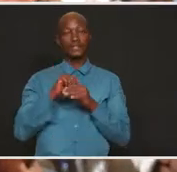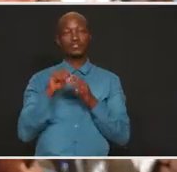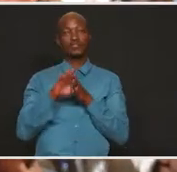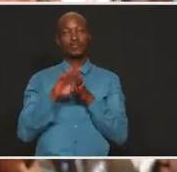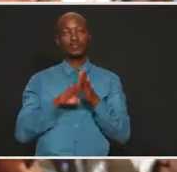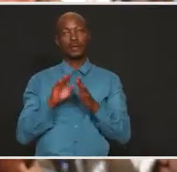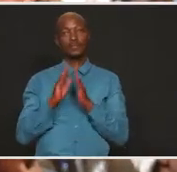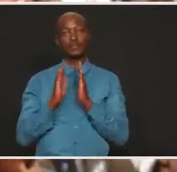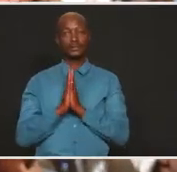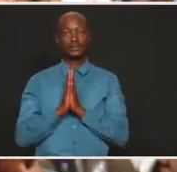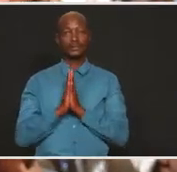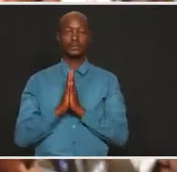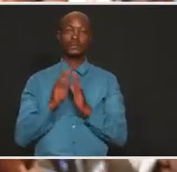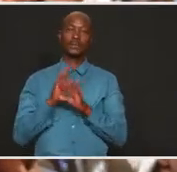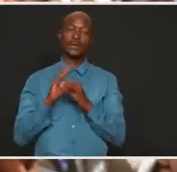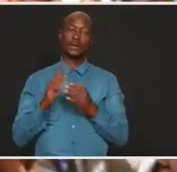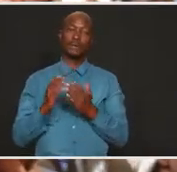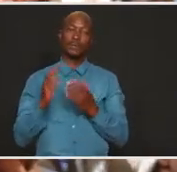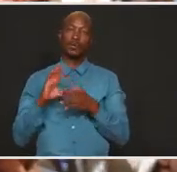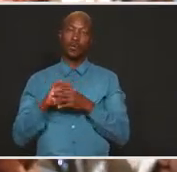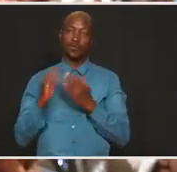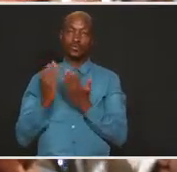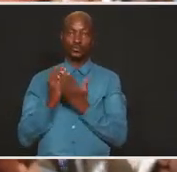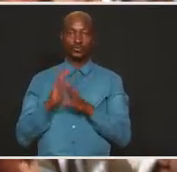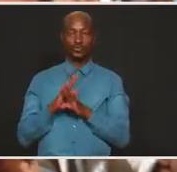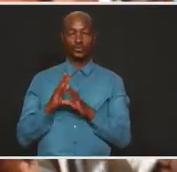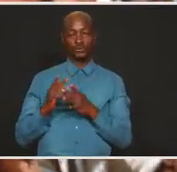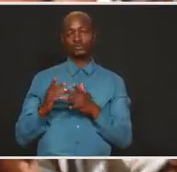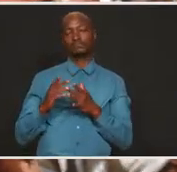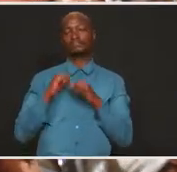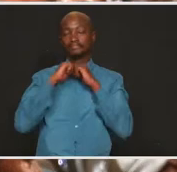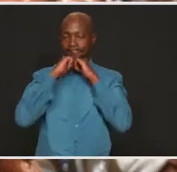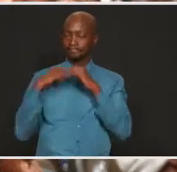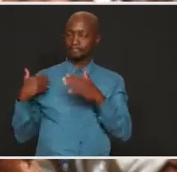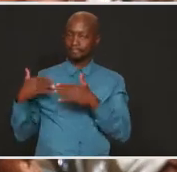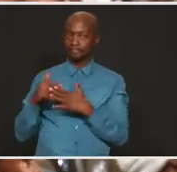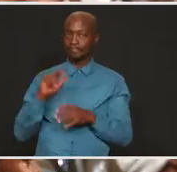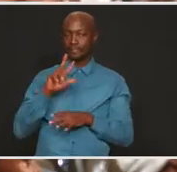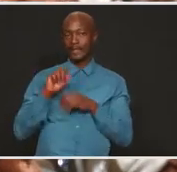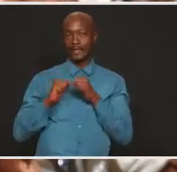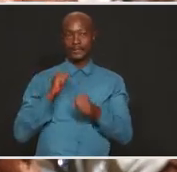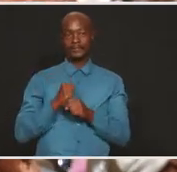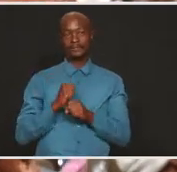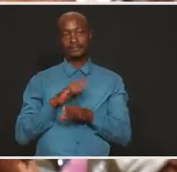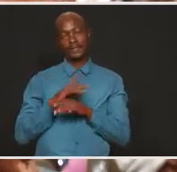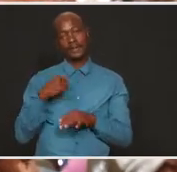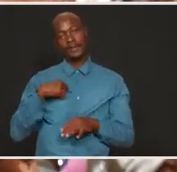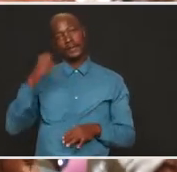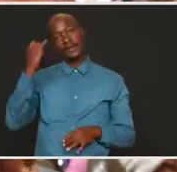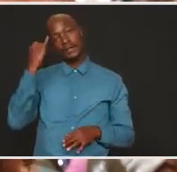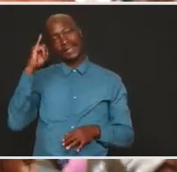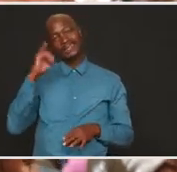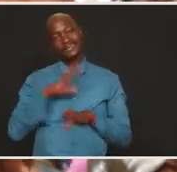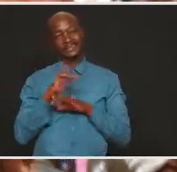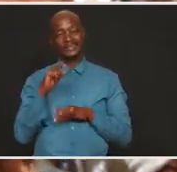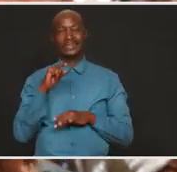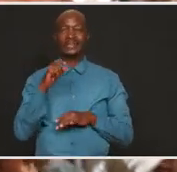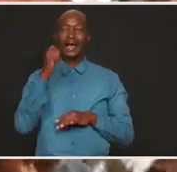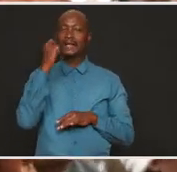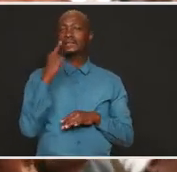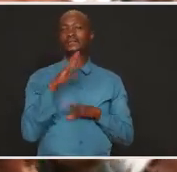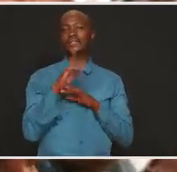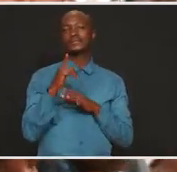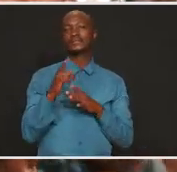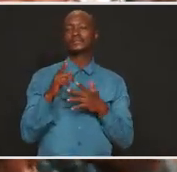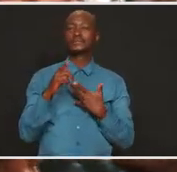and I'm a proud homeschooling parents for the last eight years or so while I understand the intention of the billable or the amendment